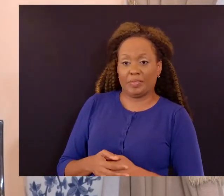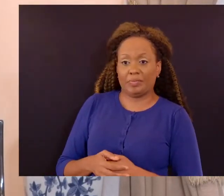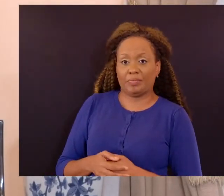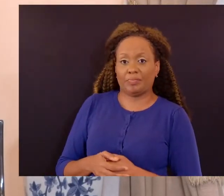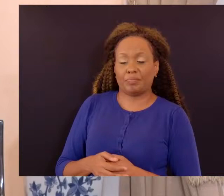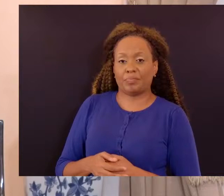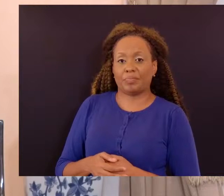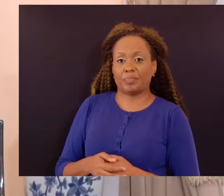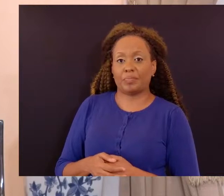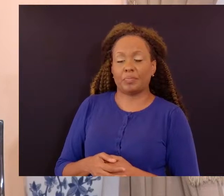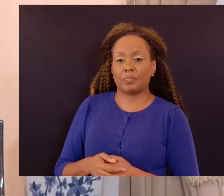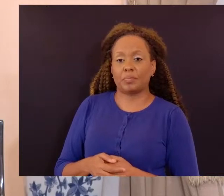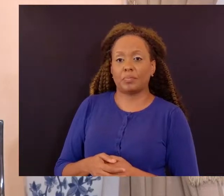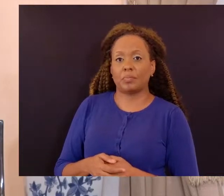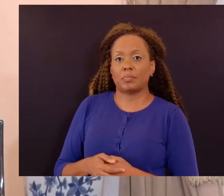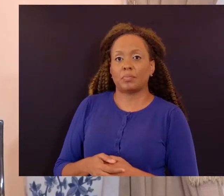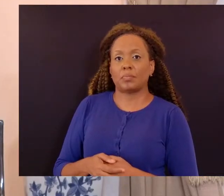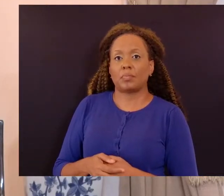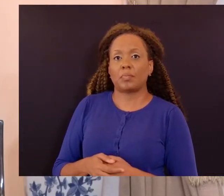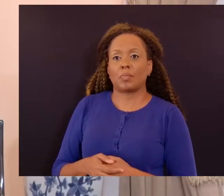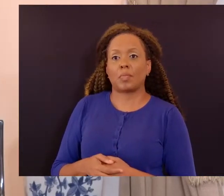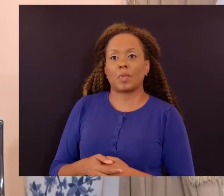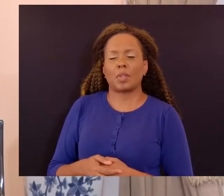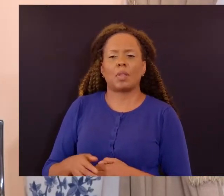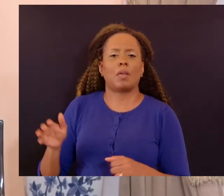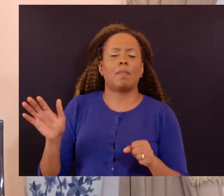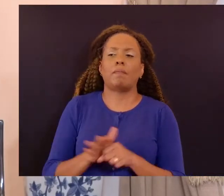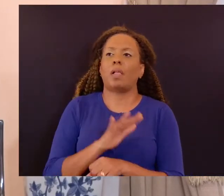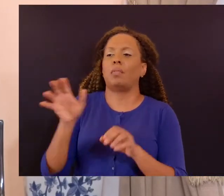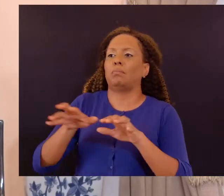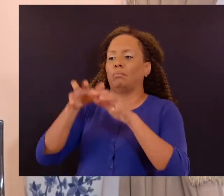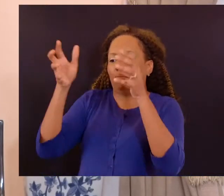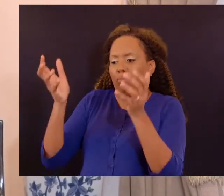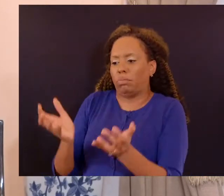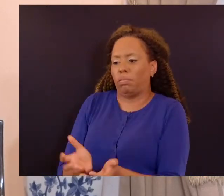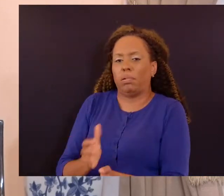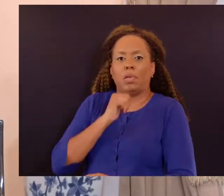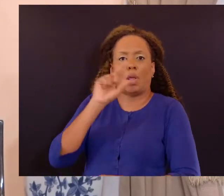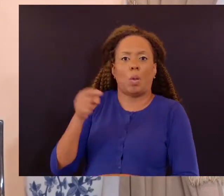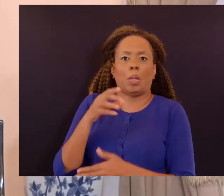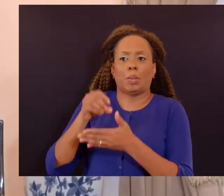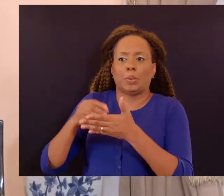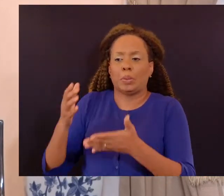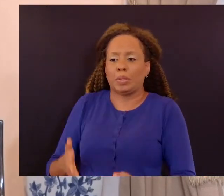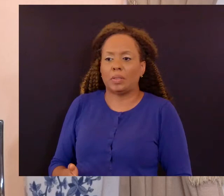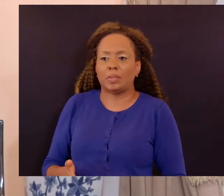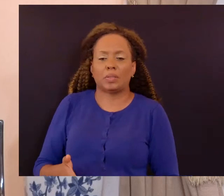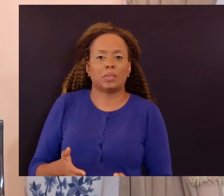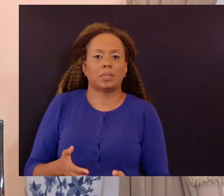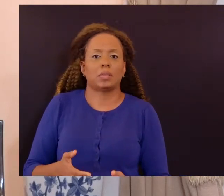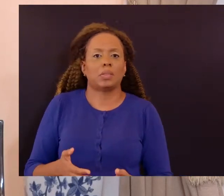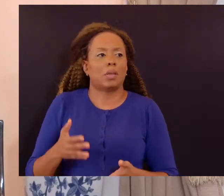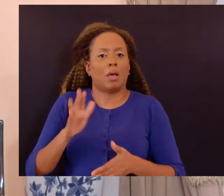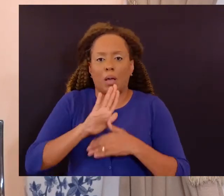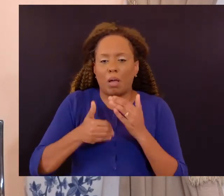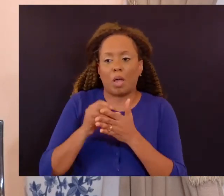it is a whole of education approach. It is not that it's the students who've been doing exams that need the support, but it is all students at